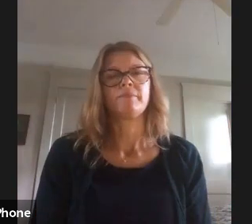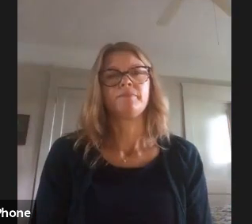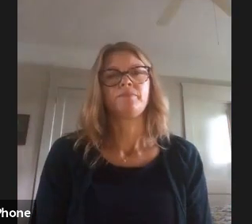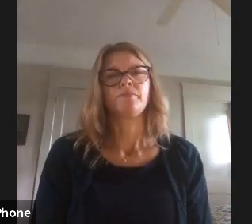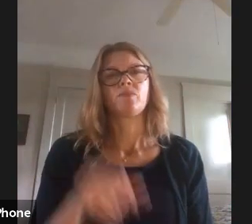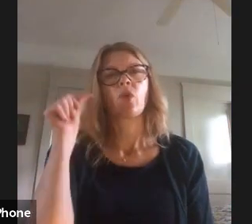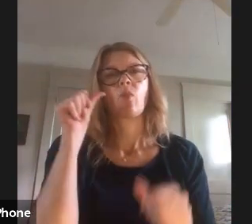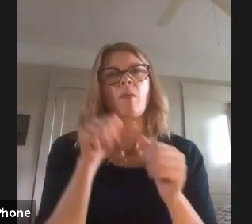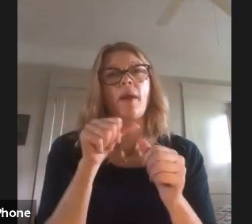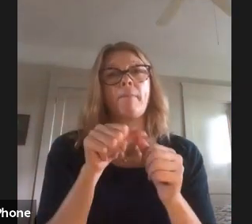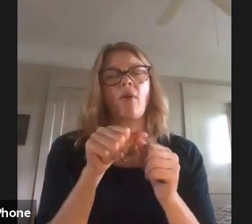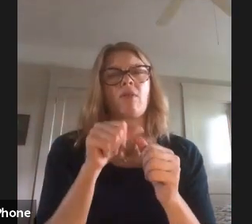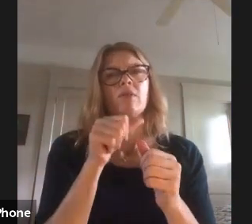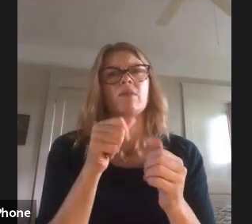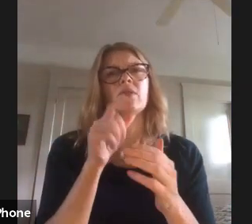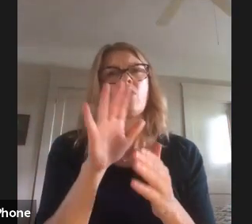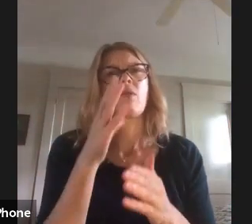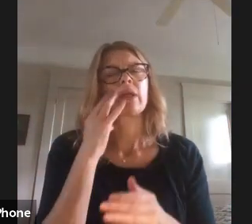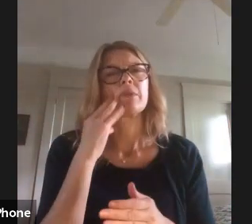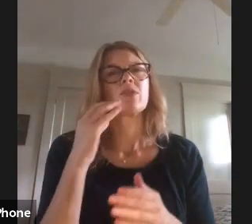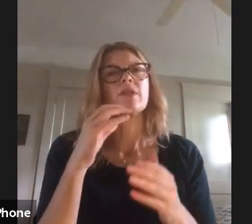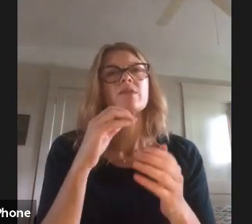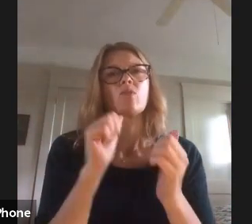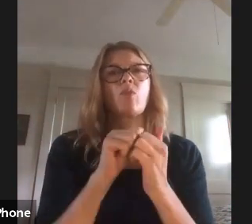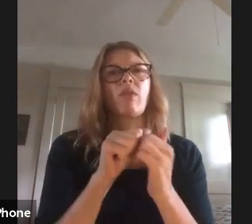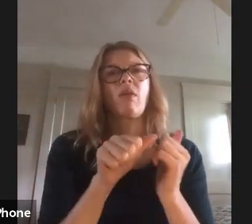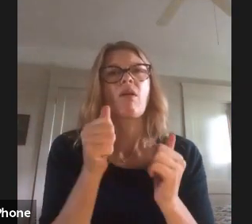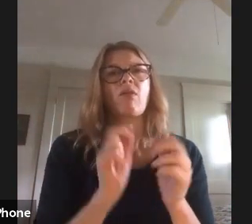Remember the encounters you had with other people.